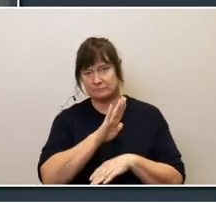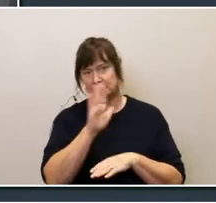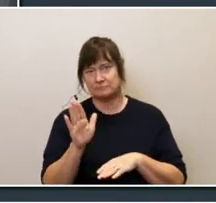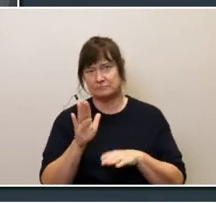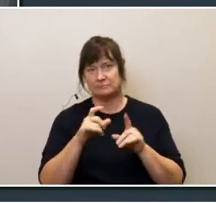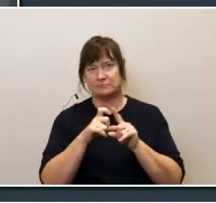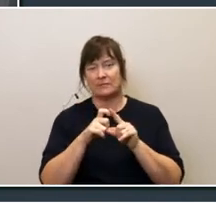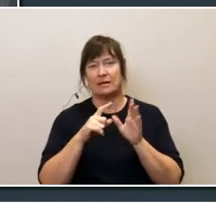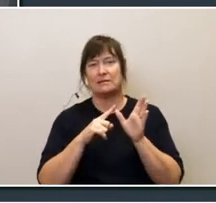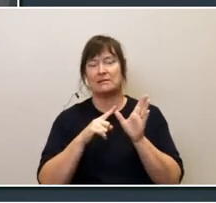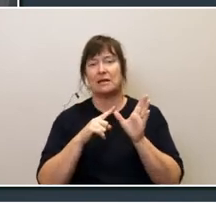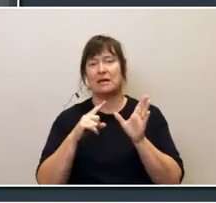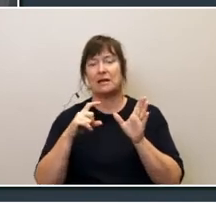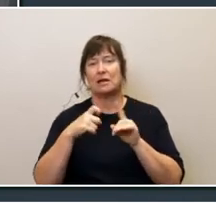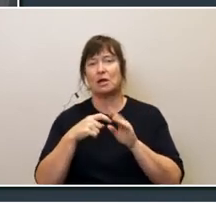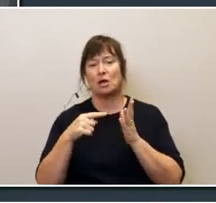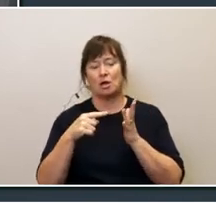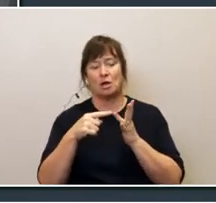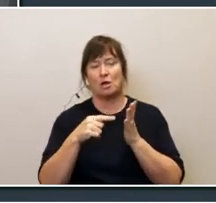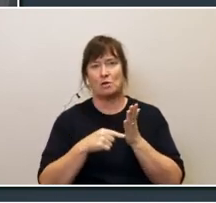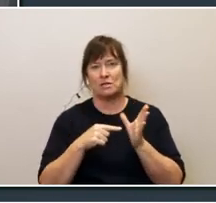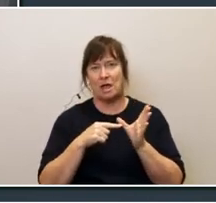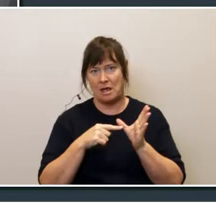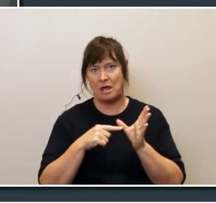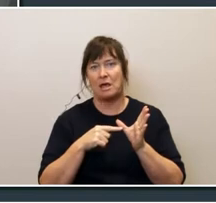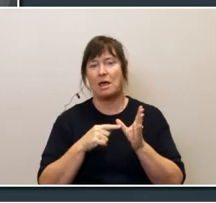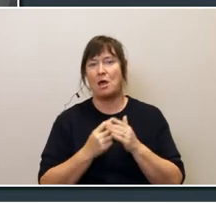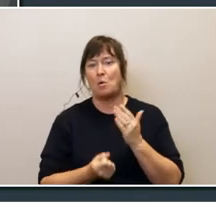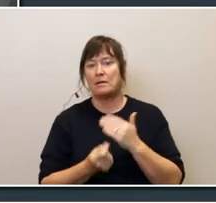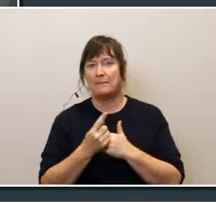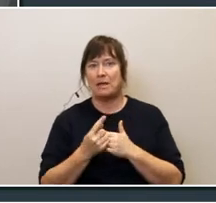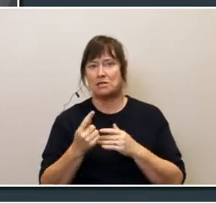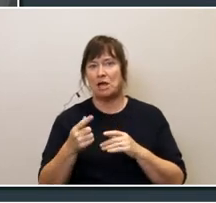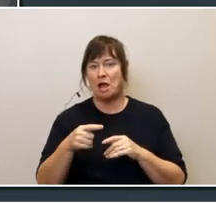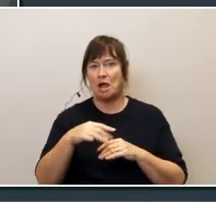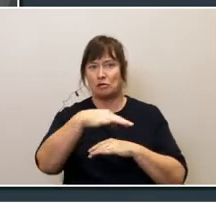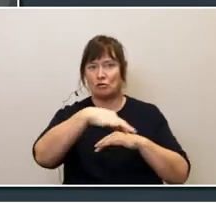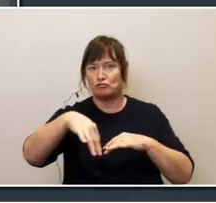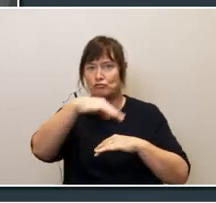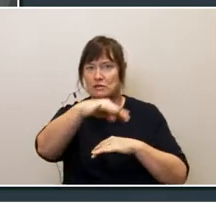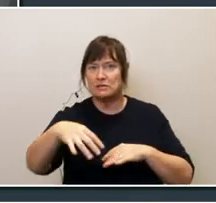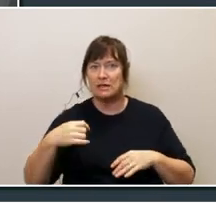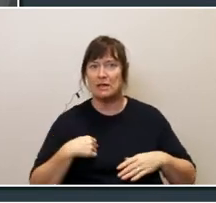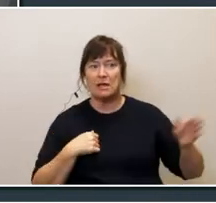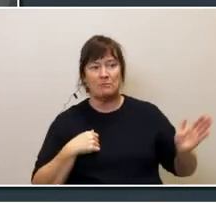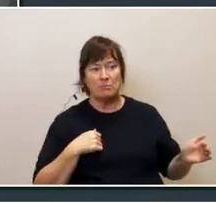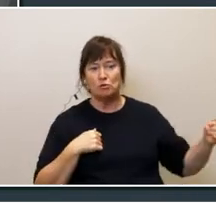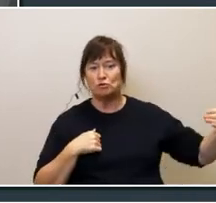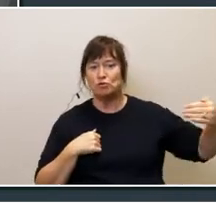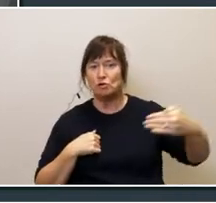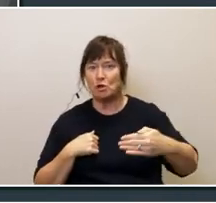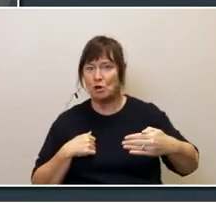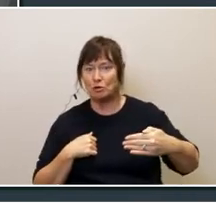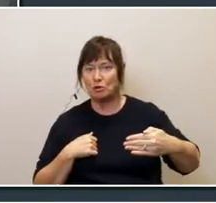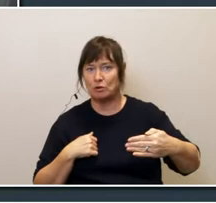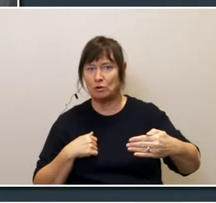Hi, I'm Dakota, and we have had a lot of close calls at our crossings, especially with cars turning left from Murphy Road onto Miani